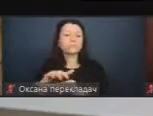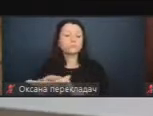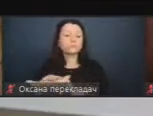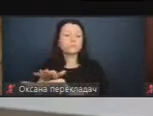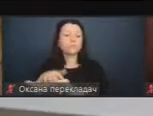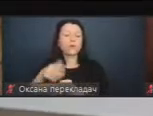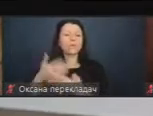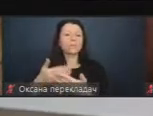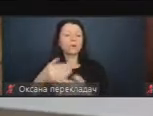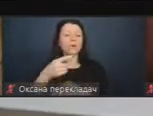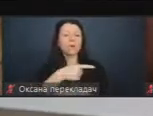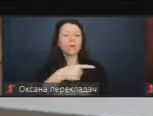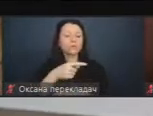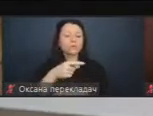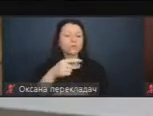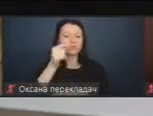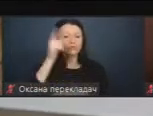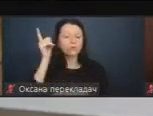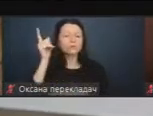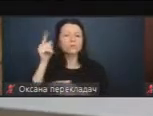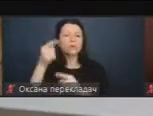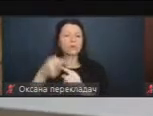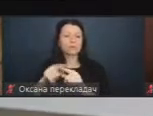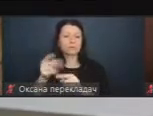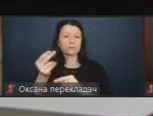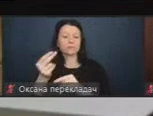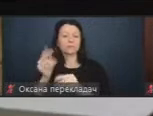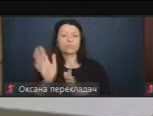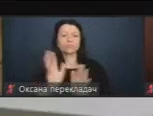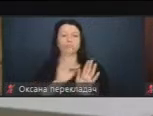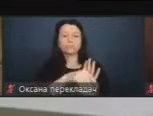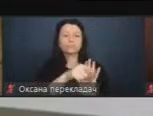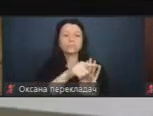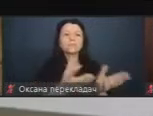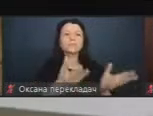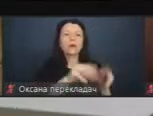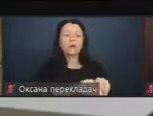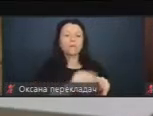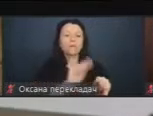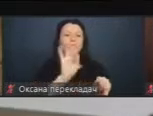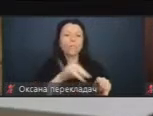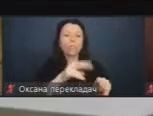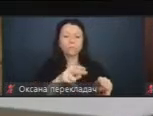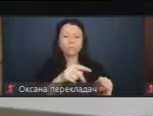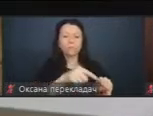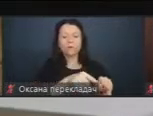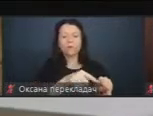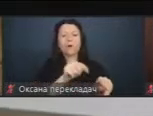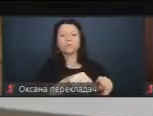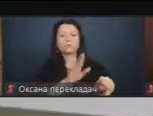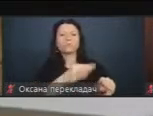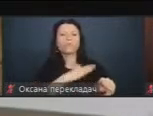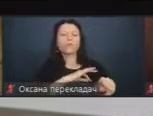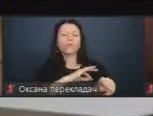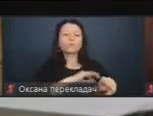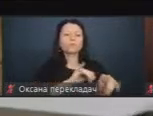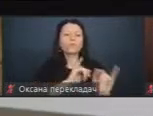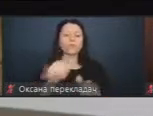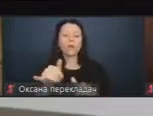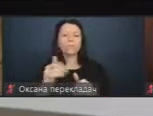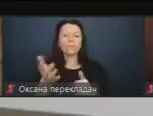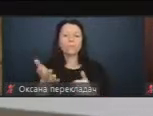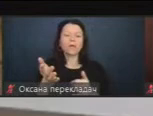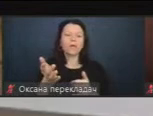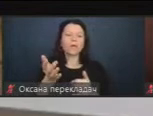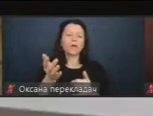as a fund that can subsidize wages for the employers who do employ above their quota of persons